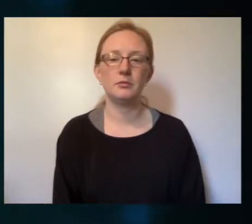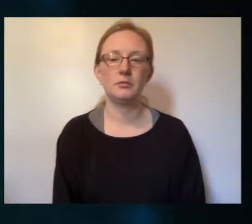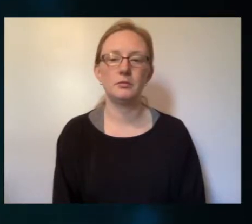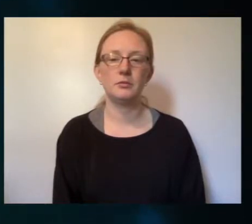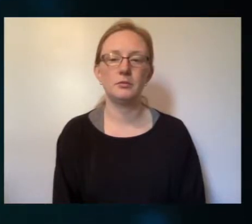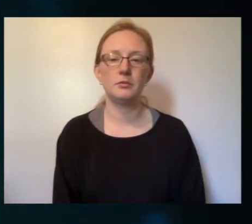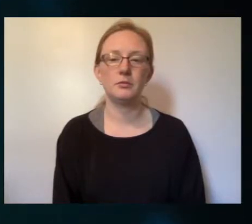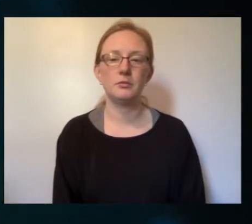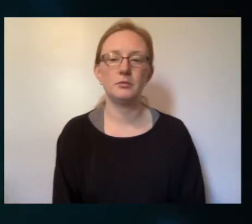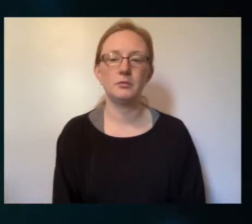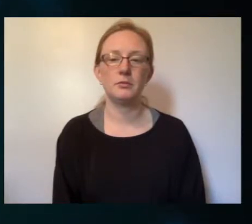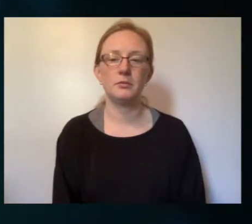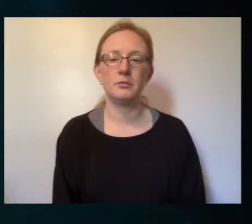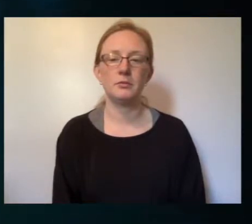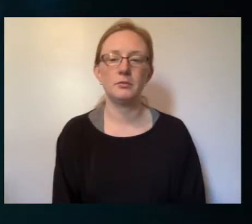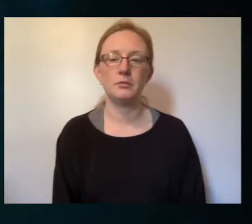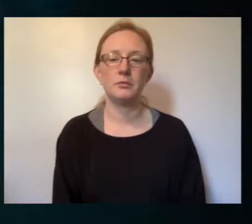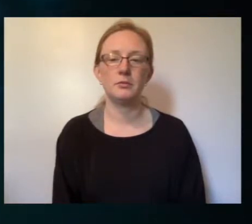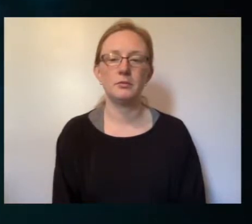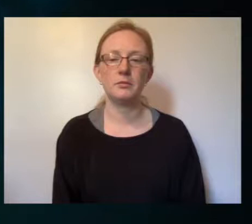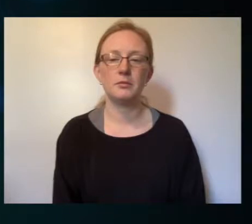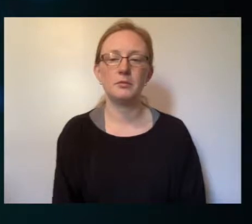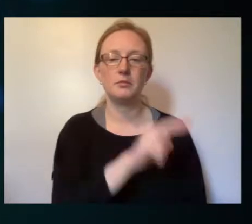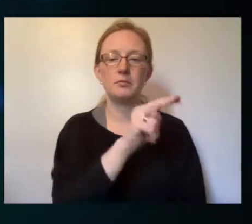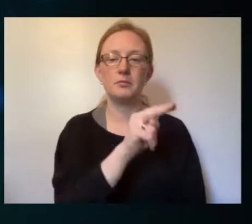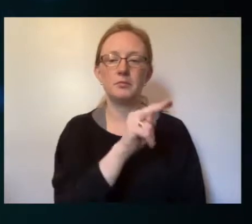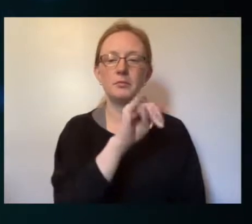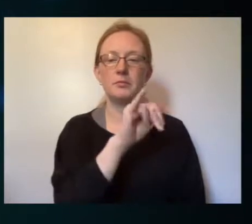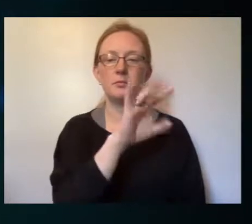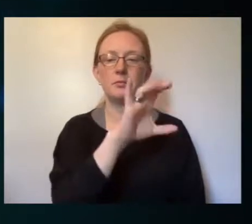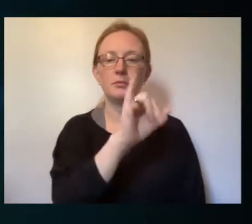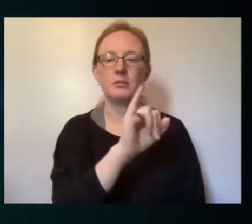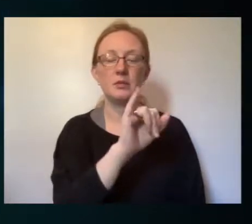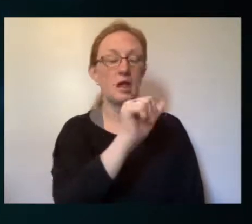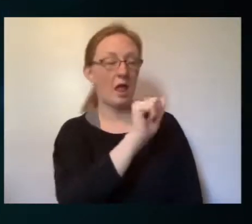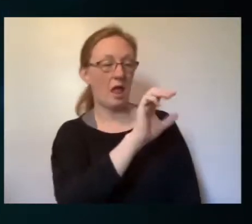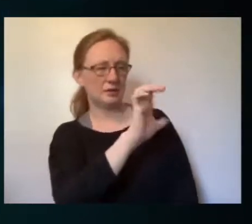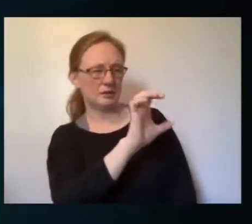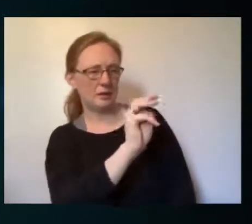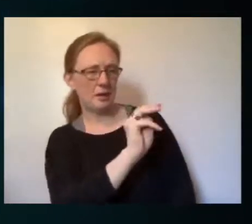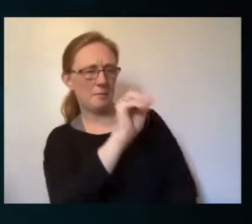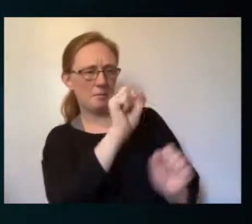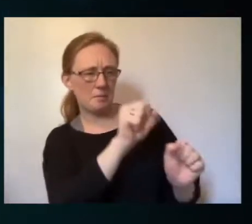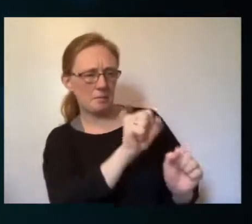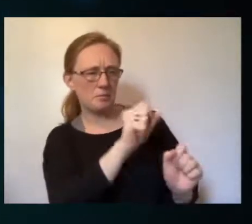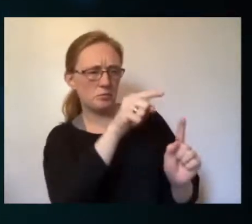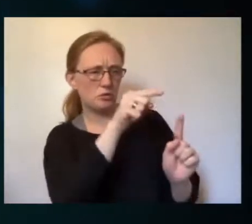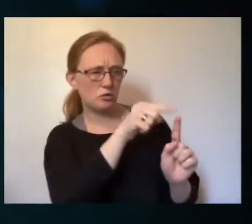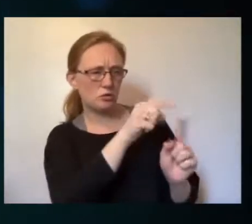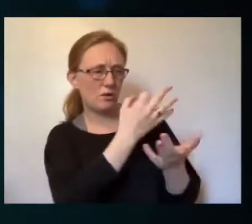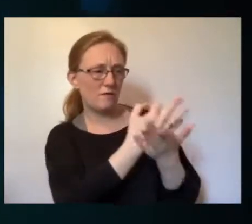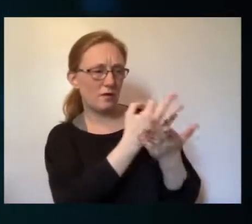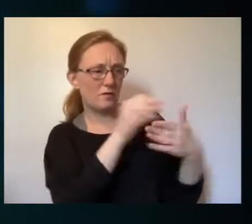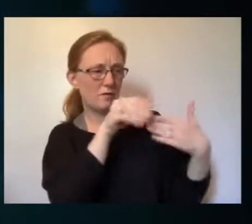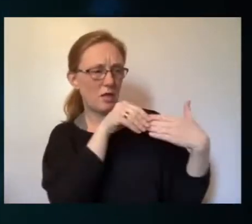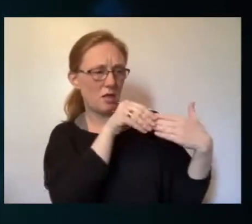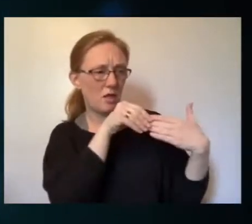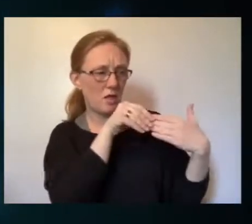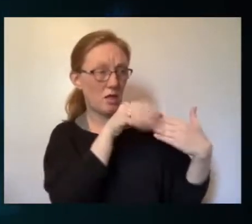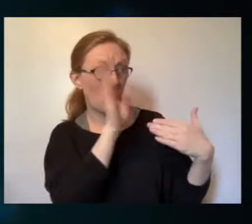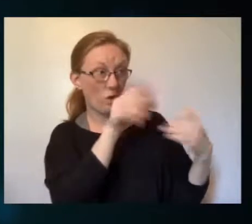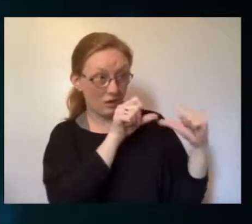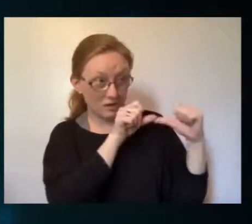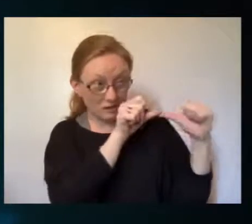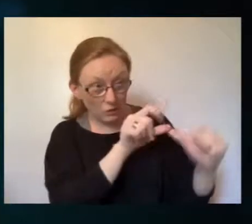Nikki has added, will ACM's ability to be so financially flexible